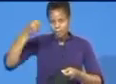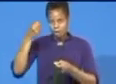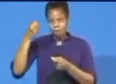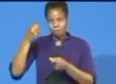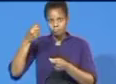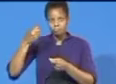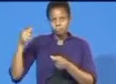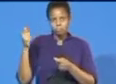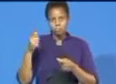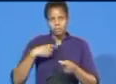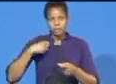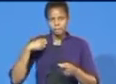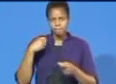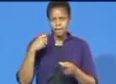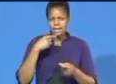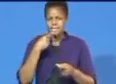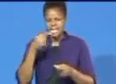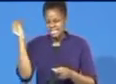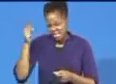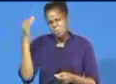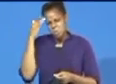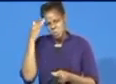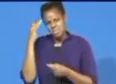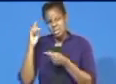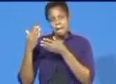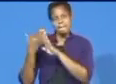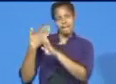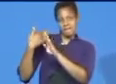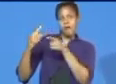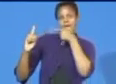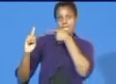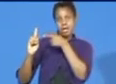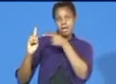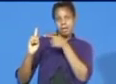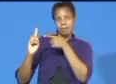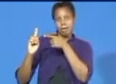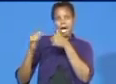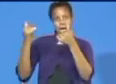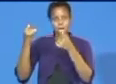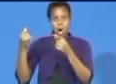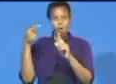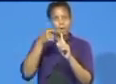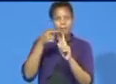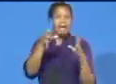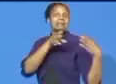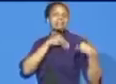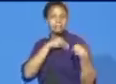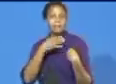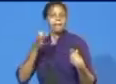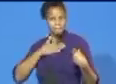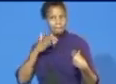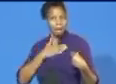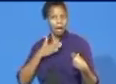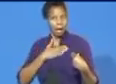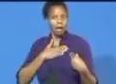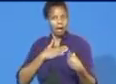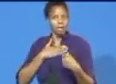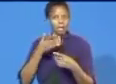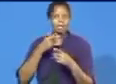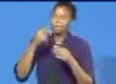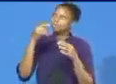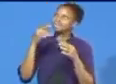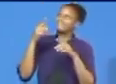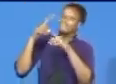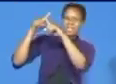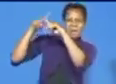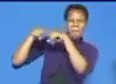Yes, I know it was Elijah's mantle, but now he made it his own. He reached out to God,